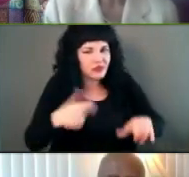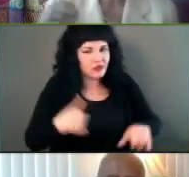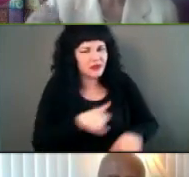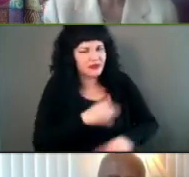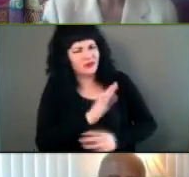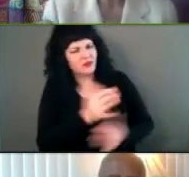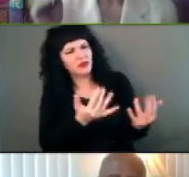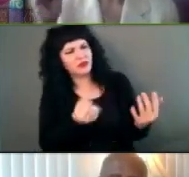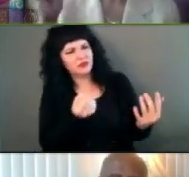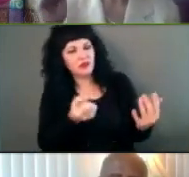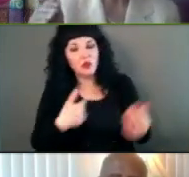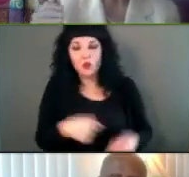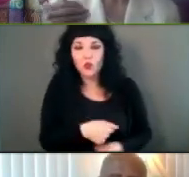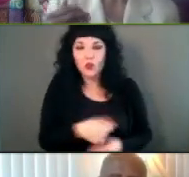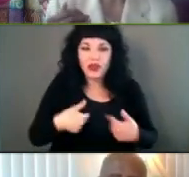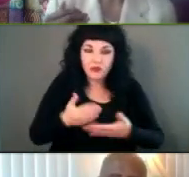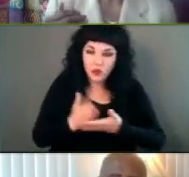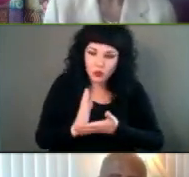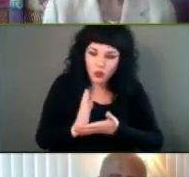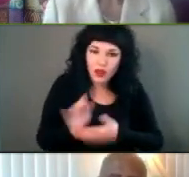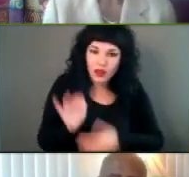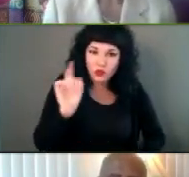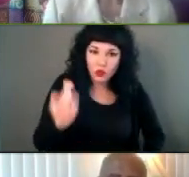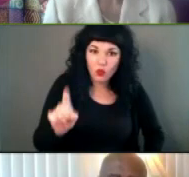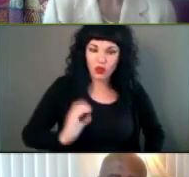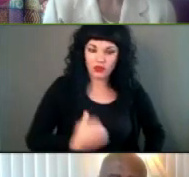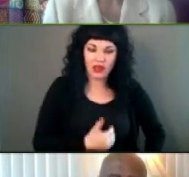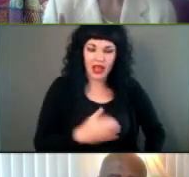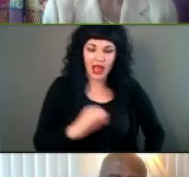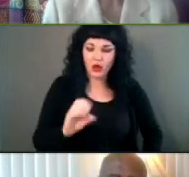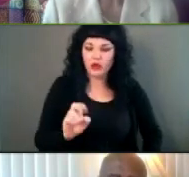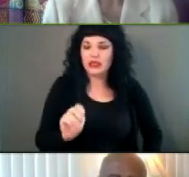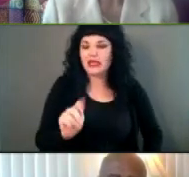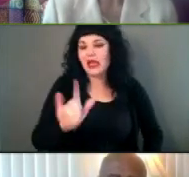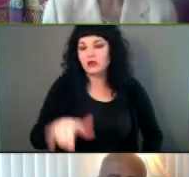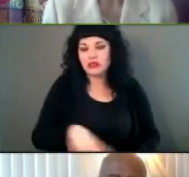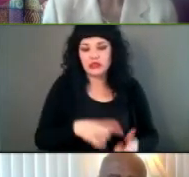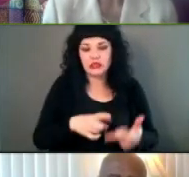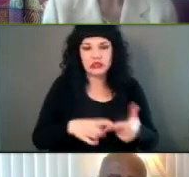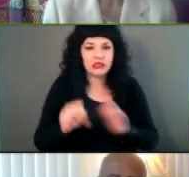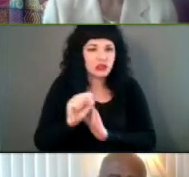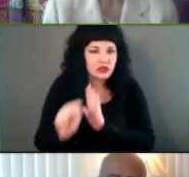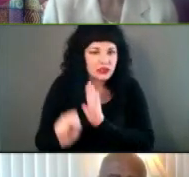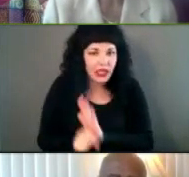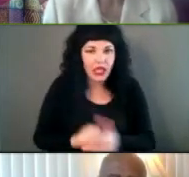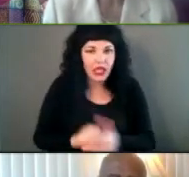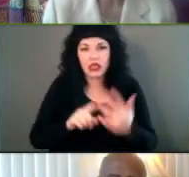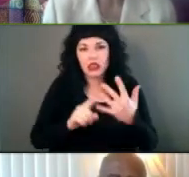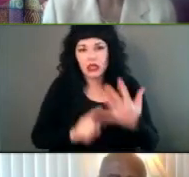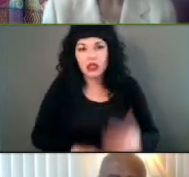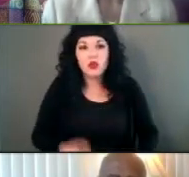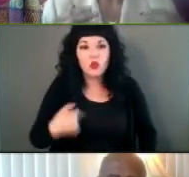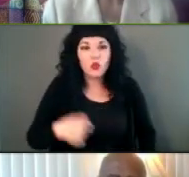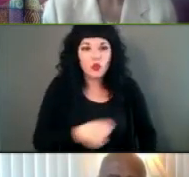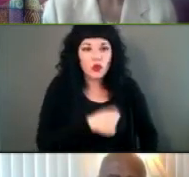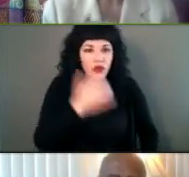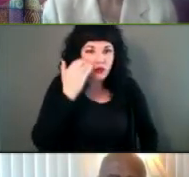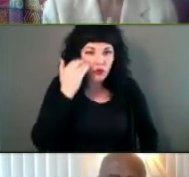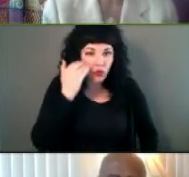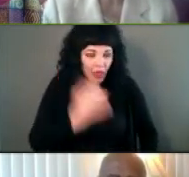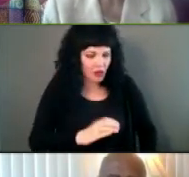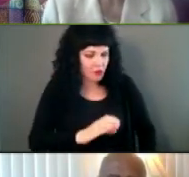county, our state, and nationally, that the police are functioning as an extension of the community to